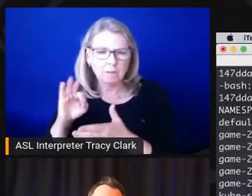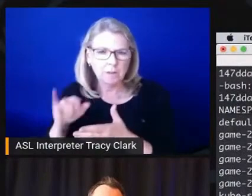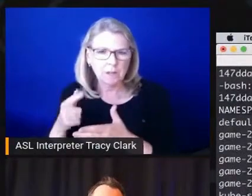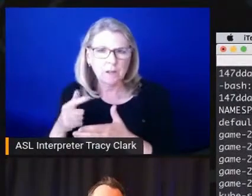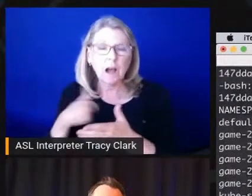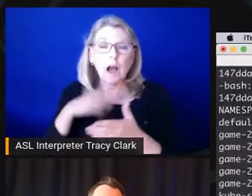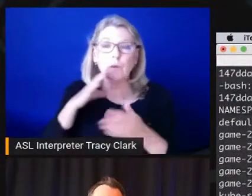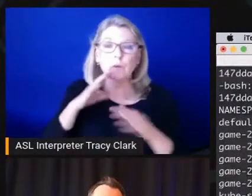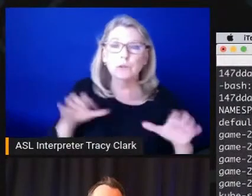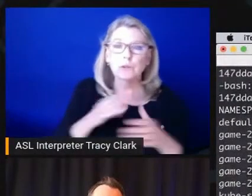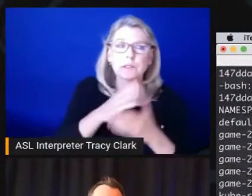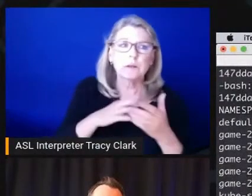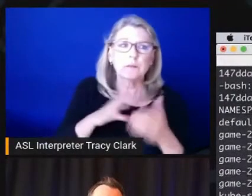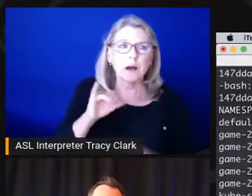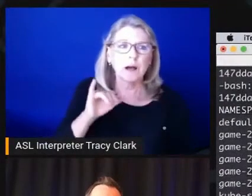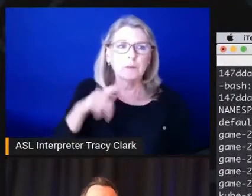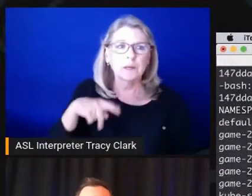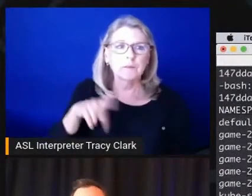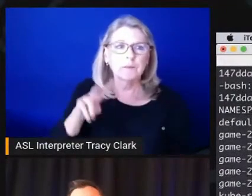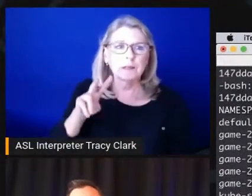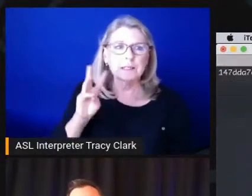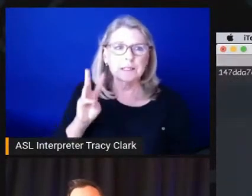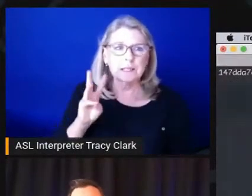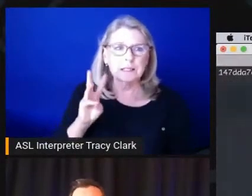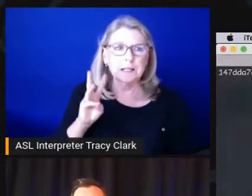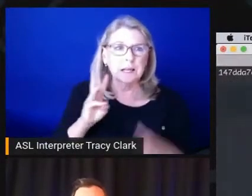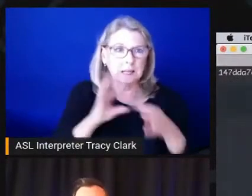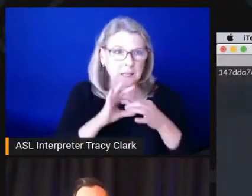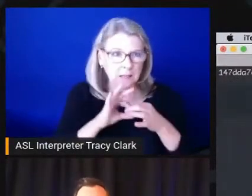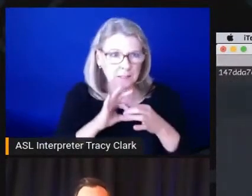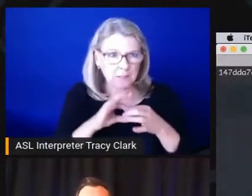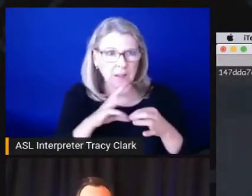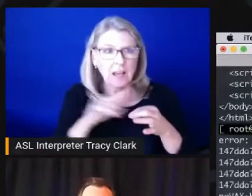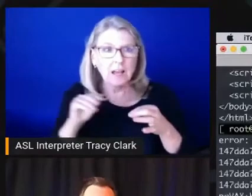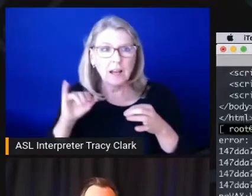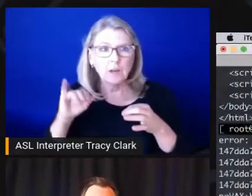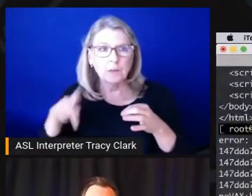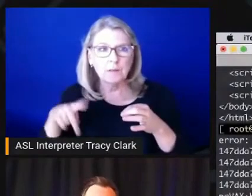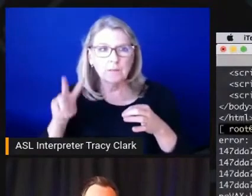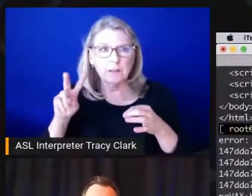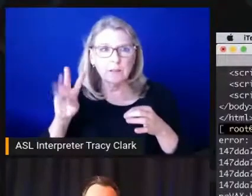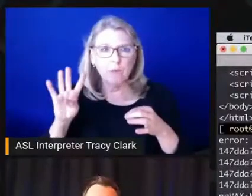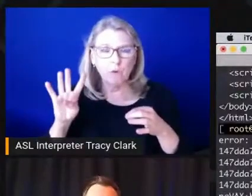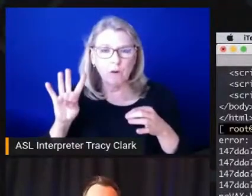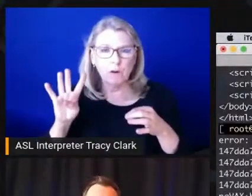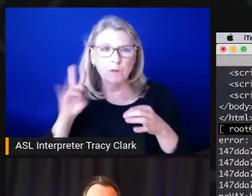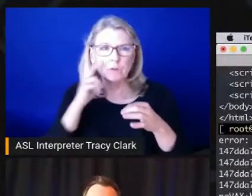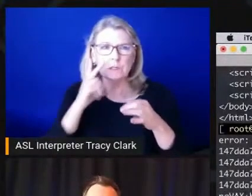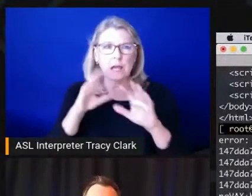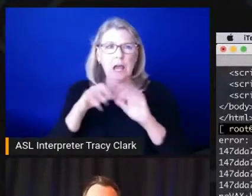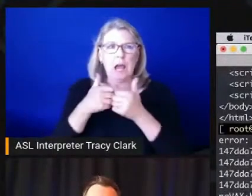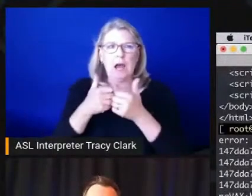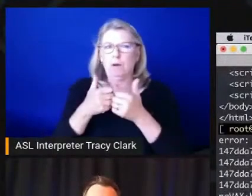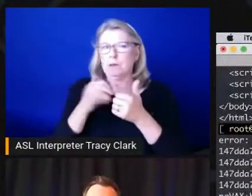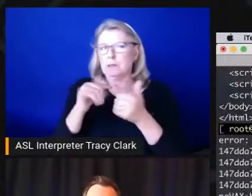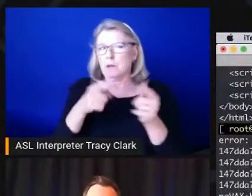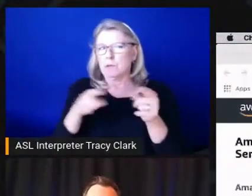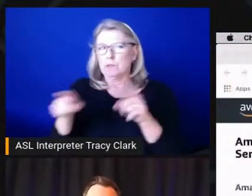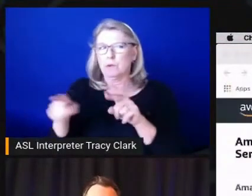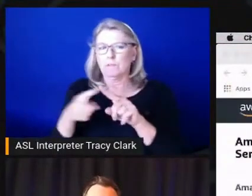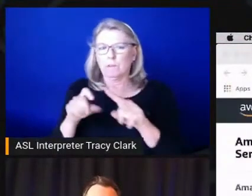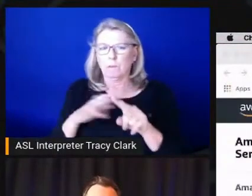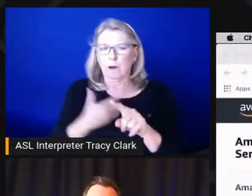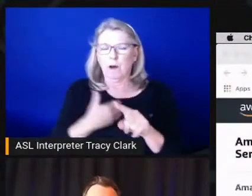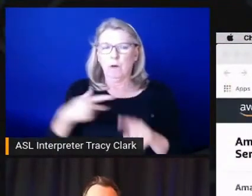IPv6 connectivity as well as the IPv4 on just to see how does it resolve from a pod itself. Just